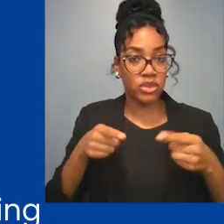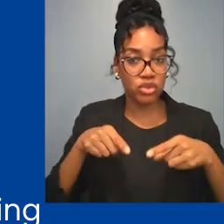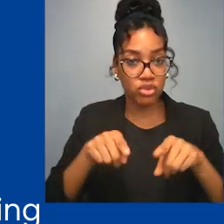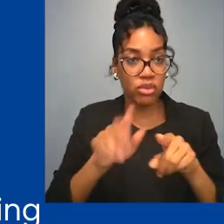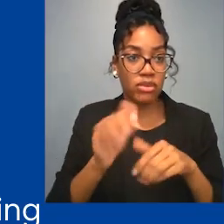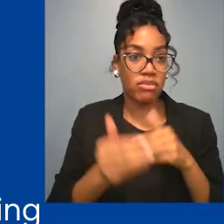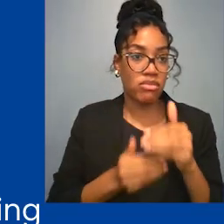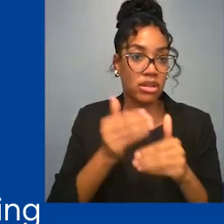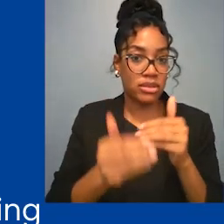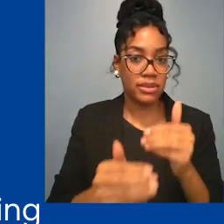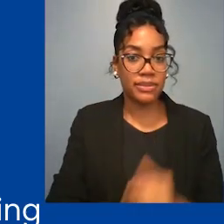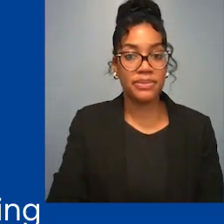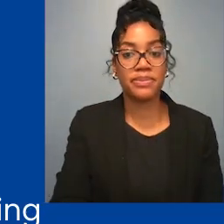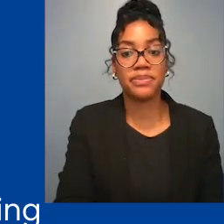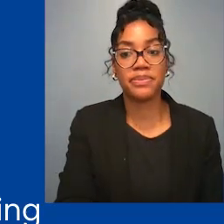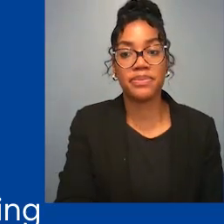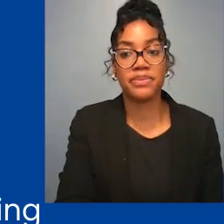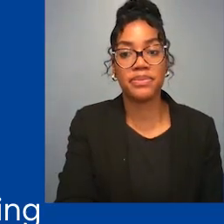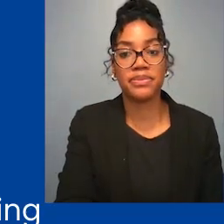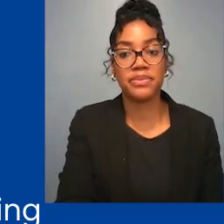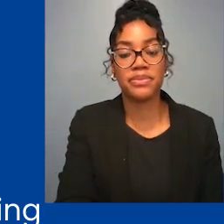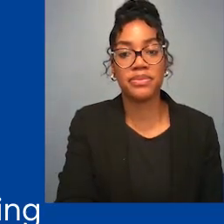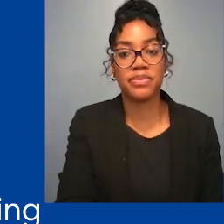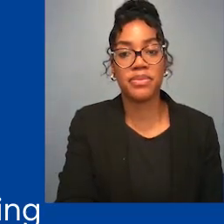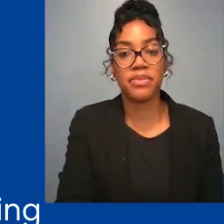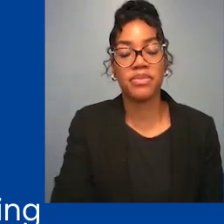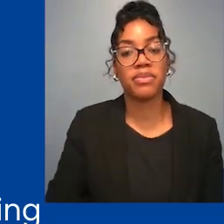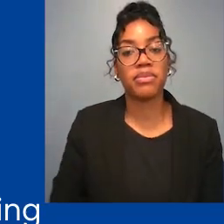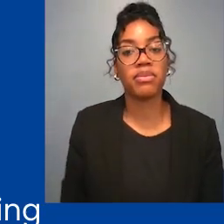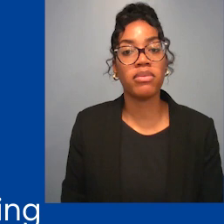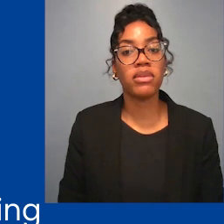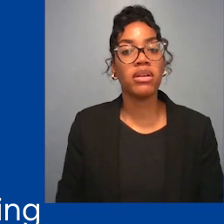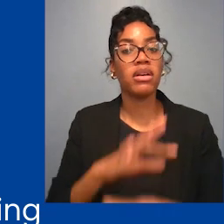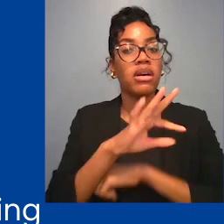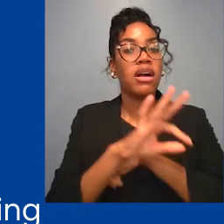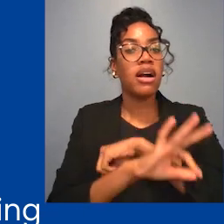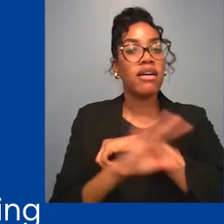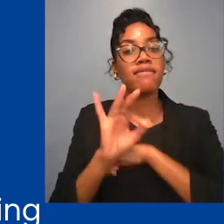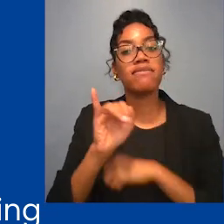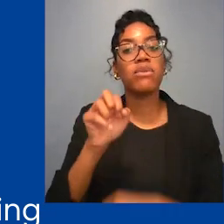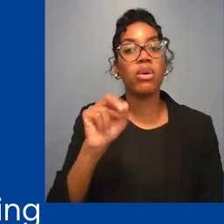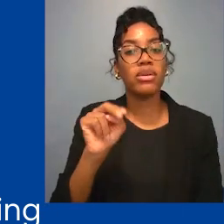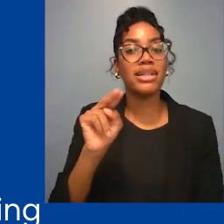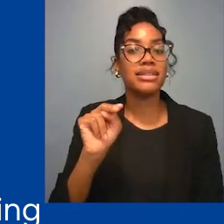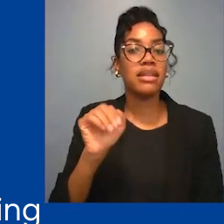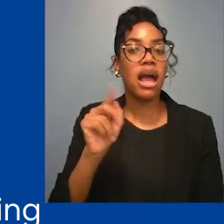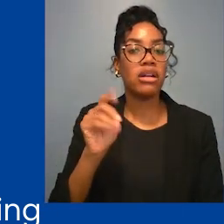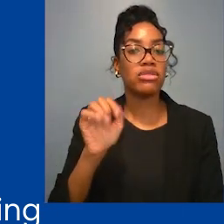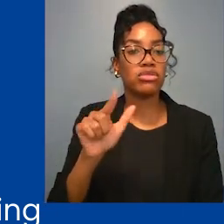Some more details for our foreign nationals. You are eligible for both the executive and